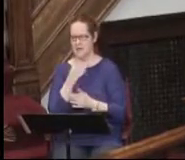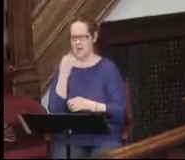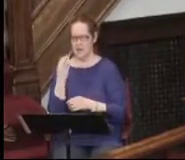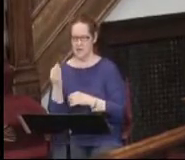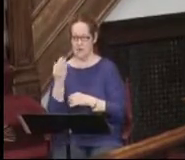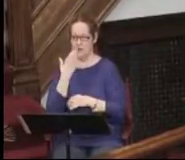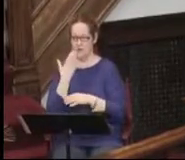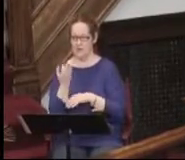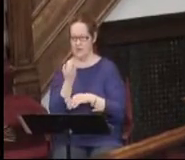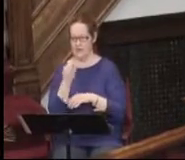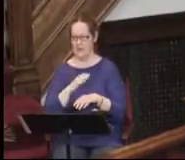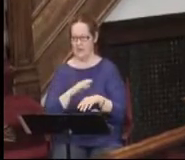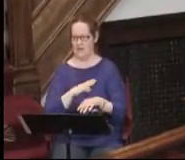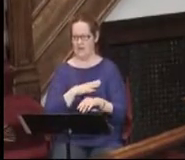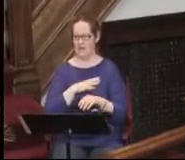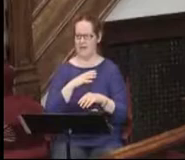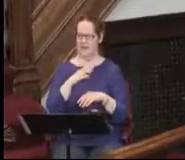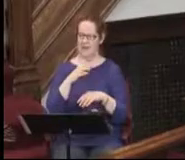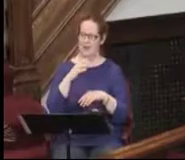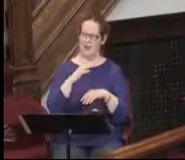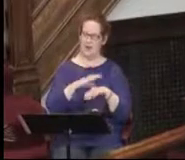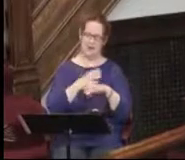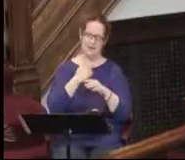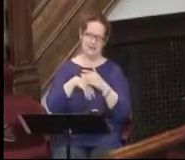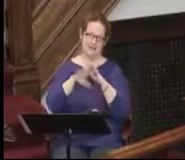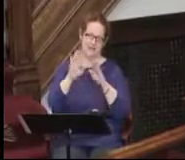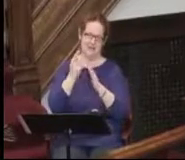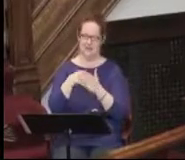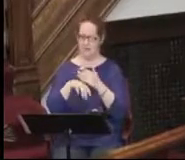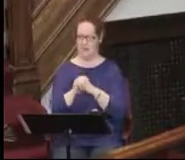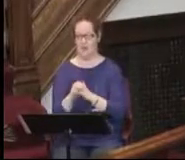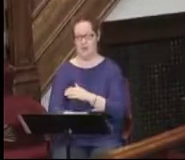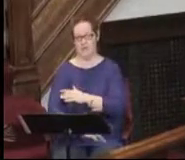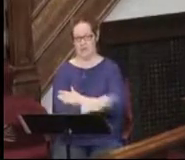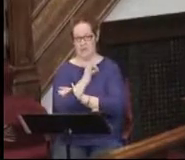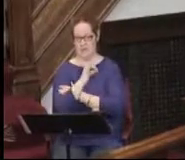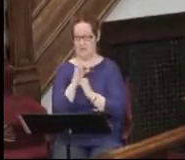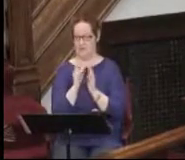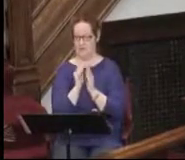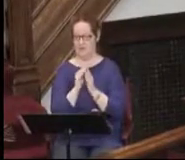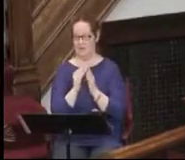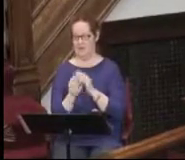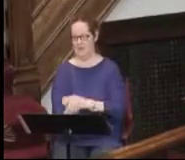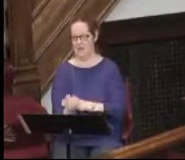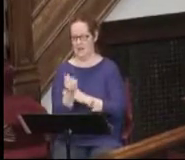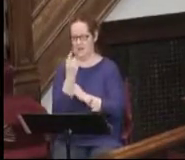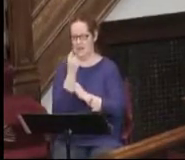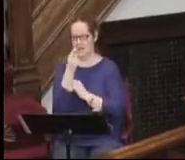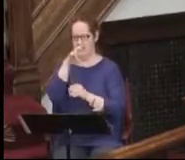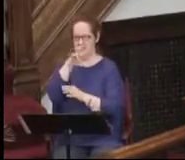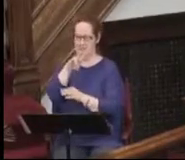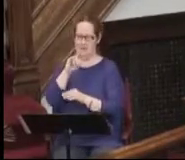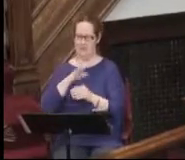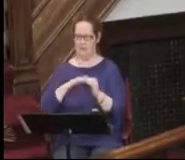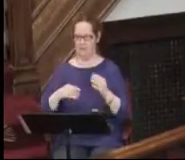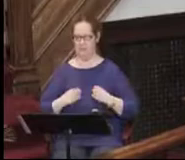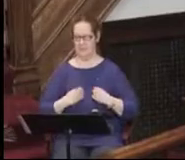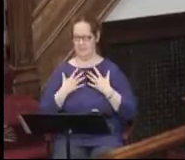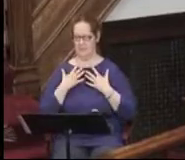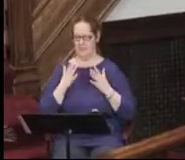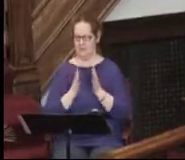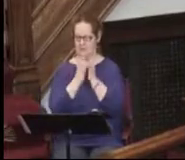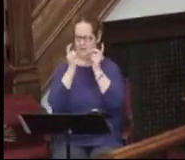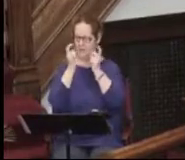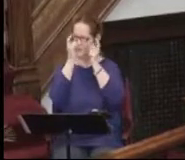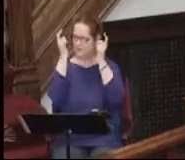sunrise worship service and our 9, 11, and 7 p.m. worship services next Sunday. All are going to be vibrant celebrations